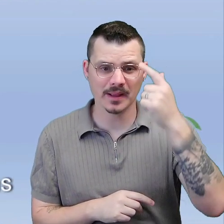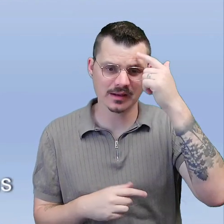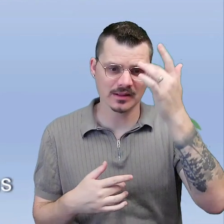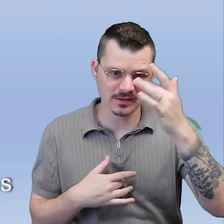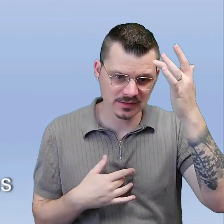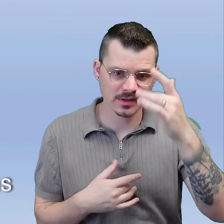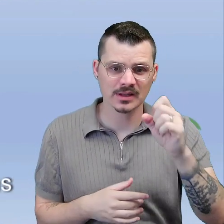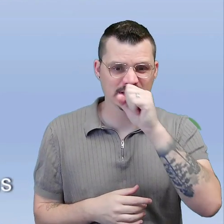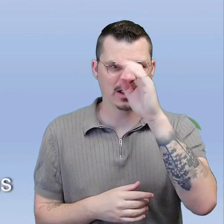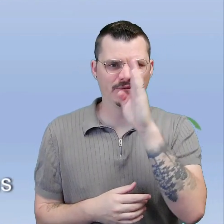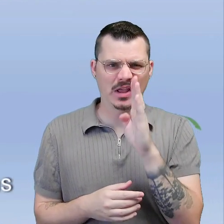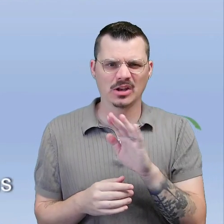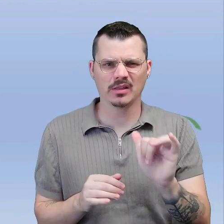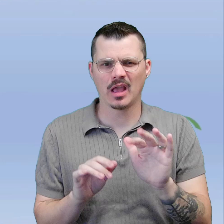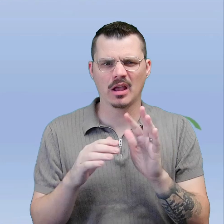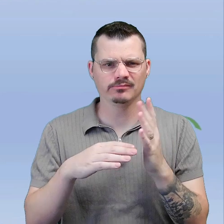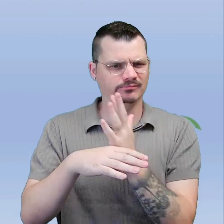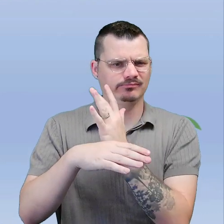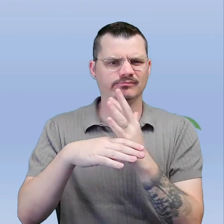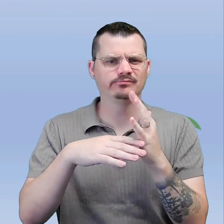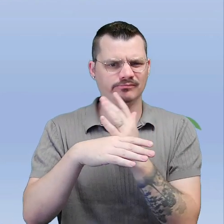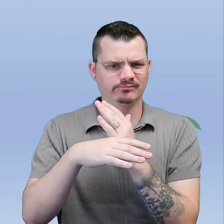illness, schizophrenia spectrum conditions,